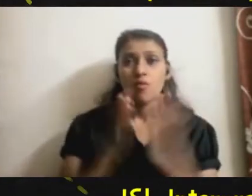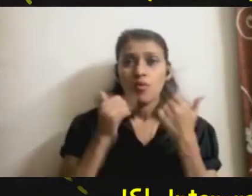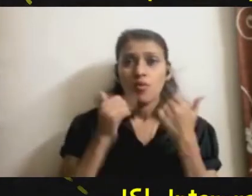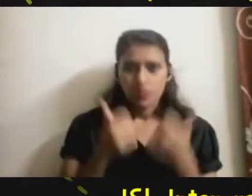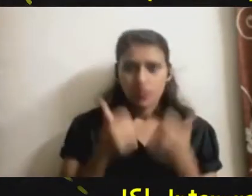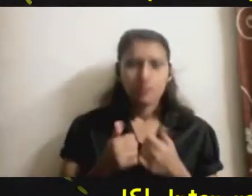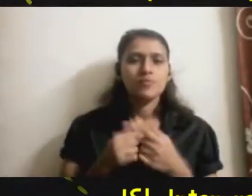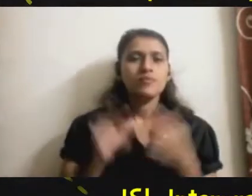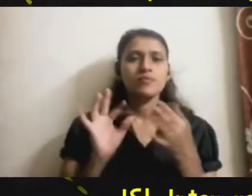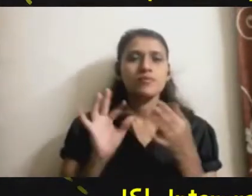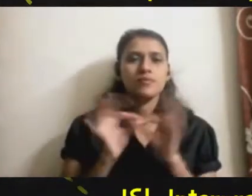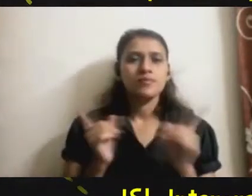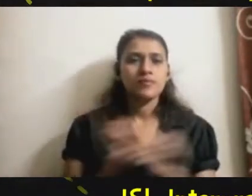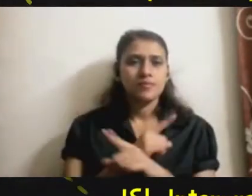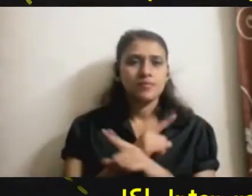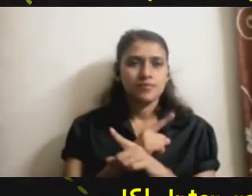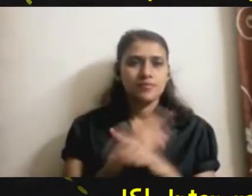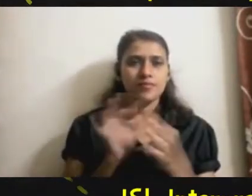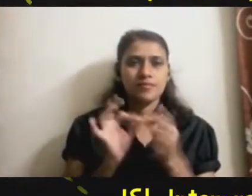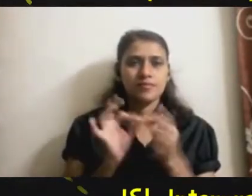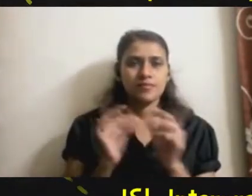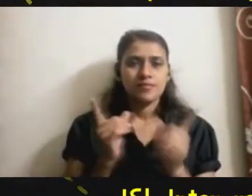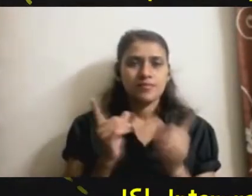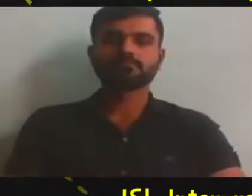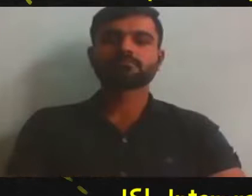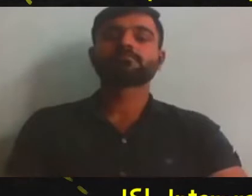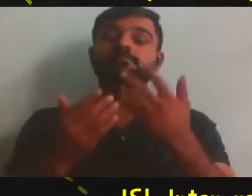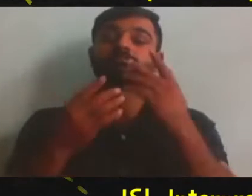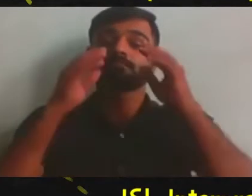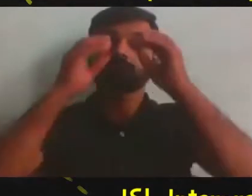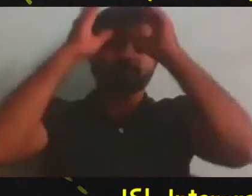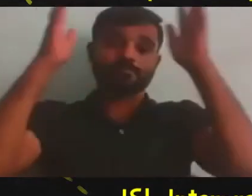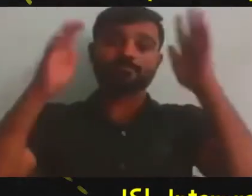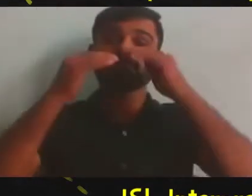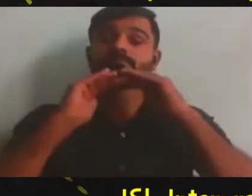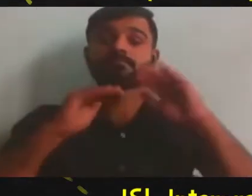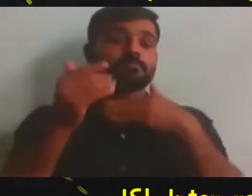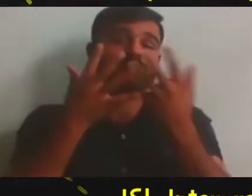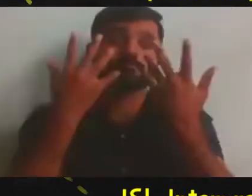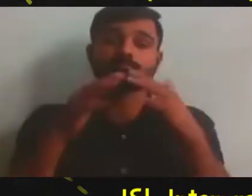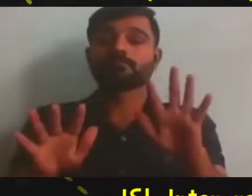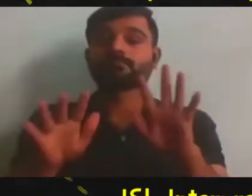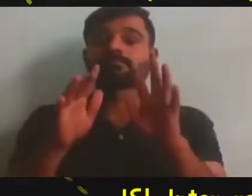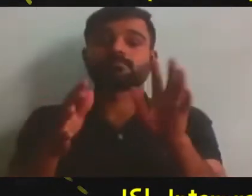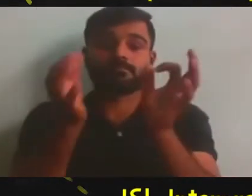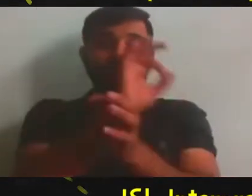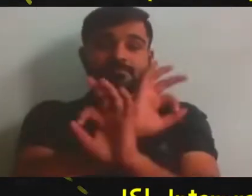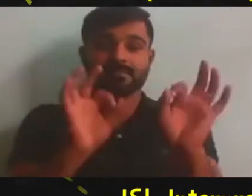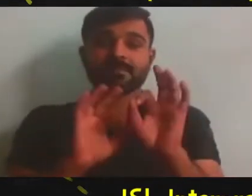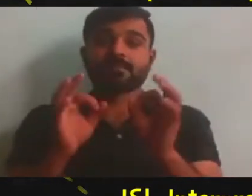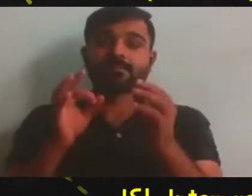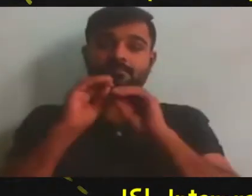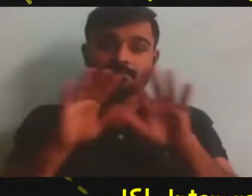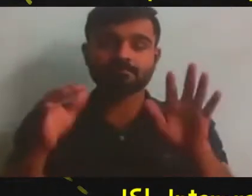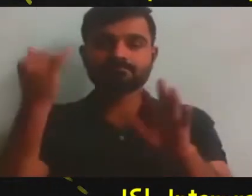lifetime. Also, can you imagine editing a child? However, there is something to be said for the spirit and the ideas